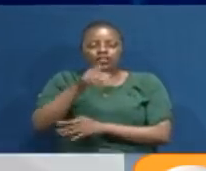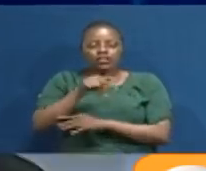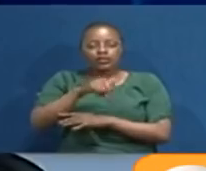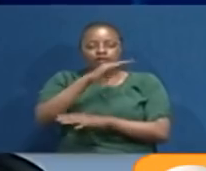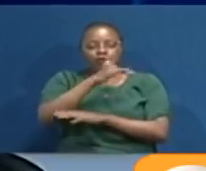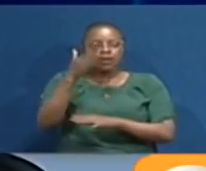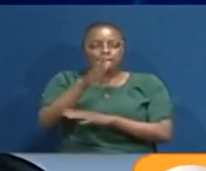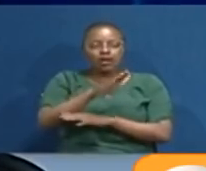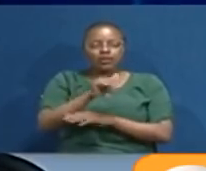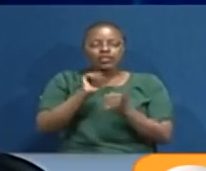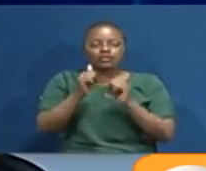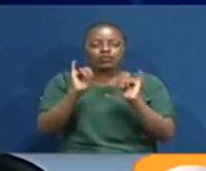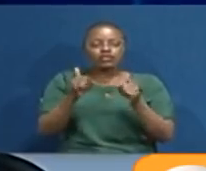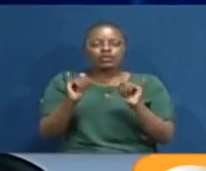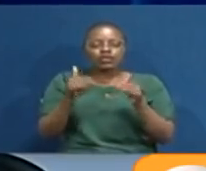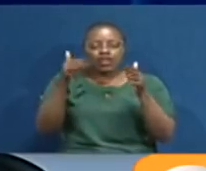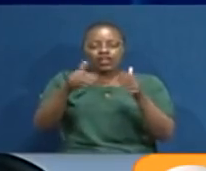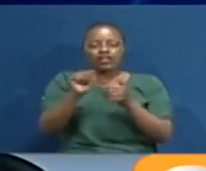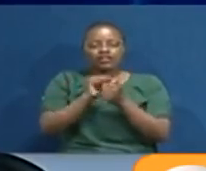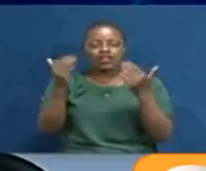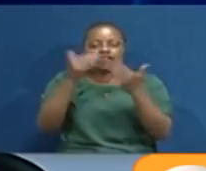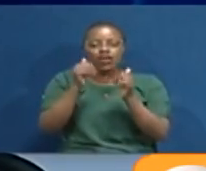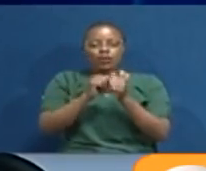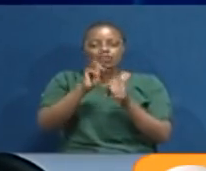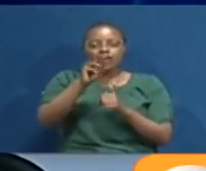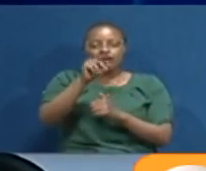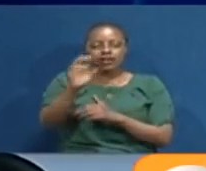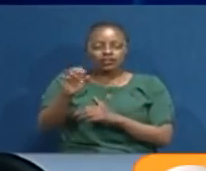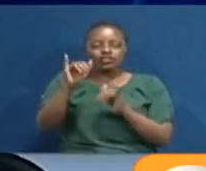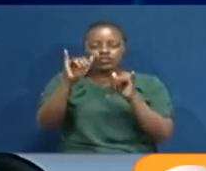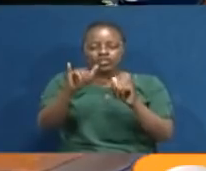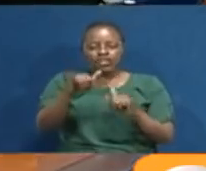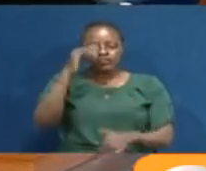evening. We're back with all the day's sports right here on Friday night with Michael Kinney. Don't go anywhere.